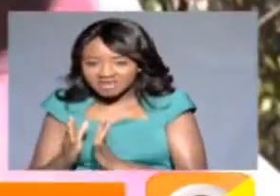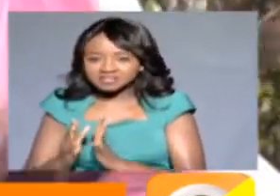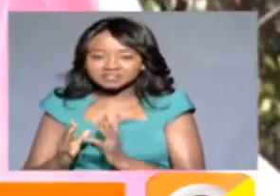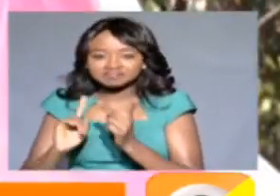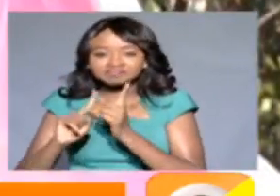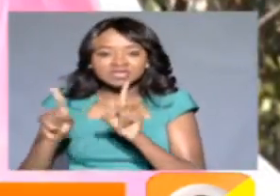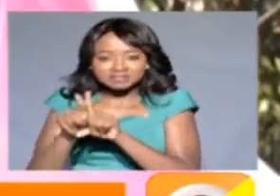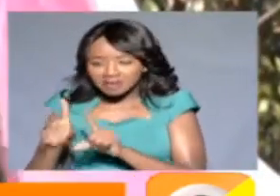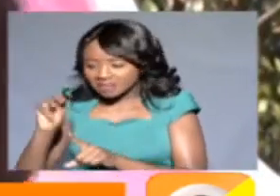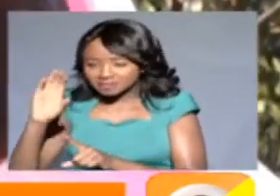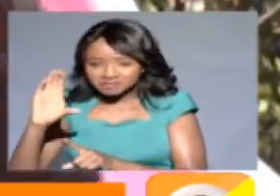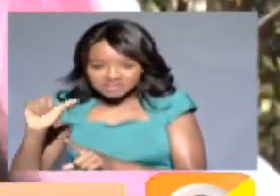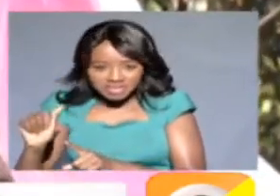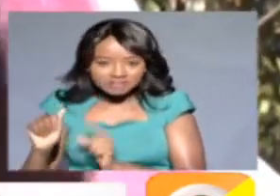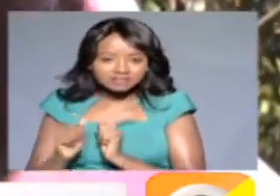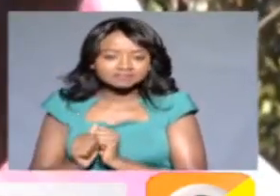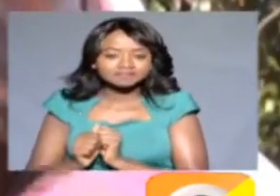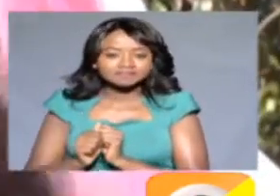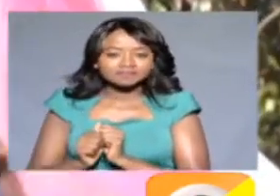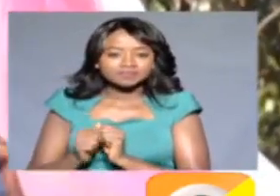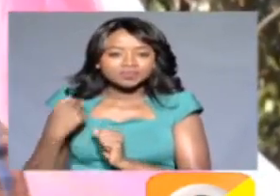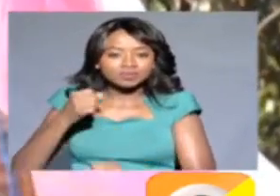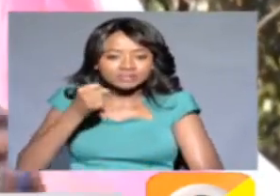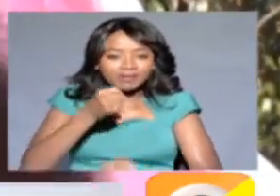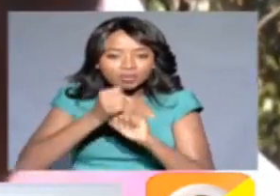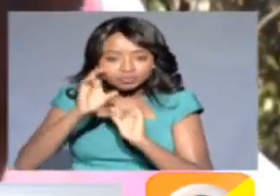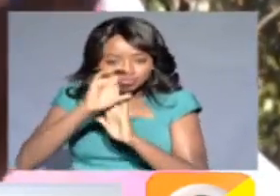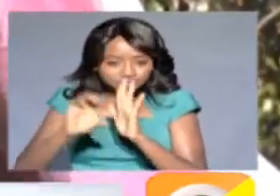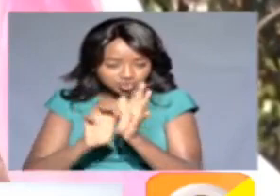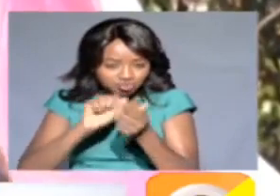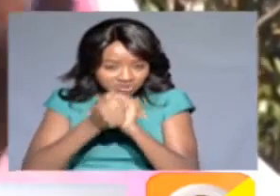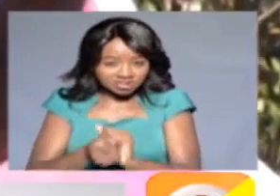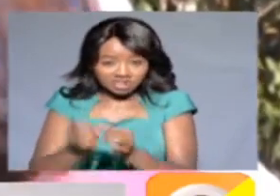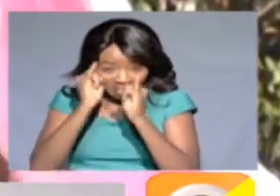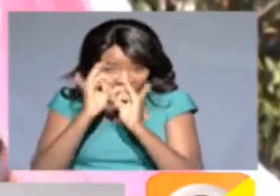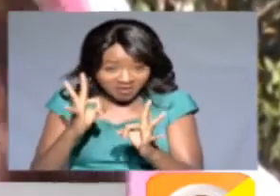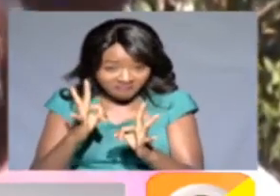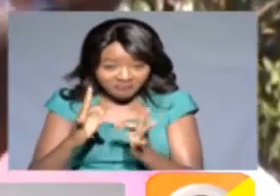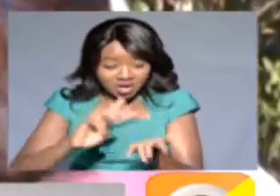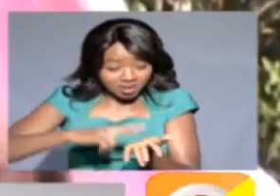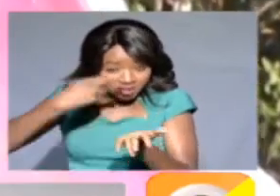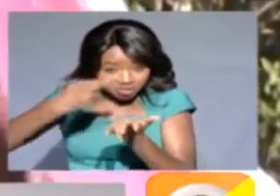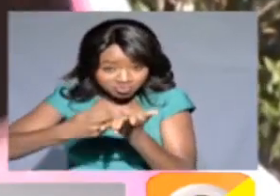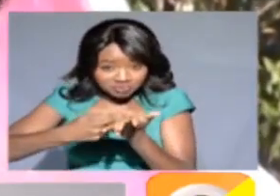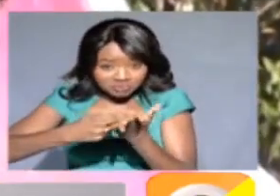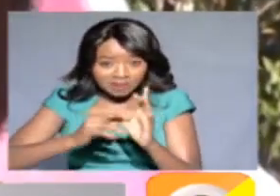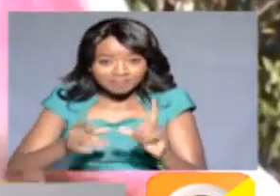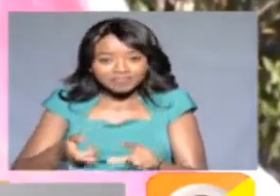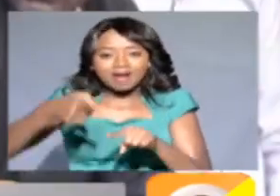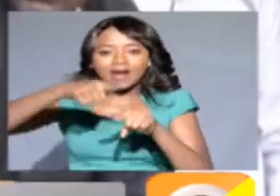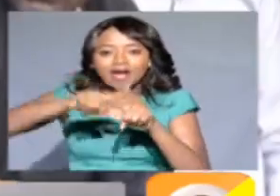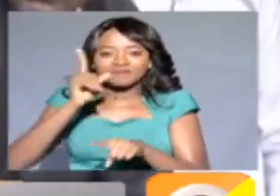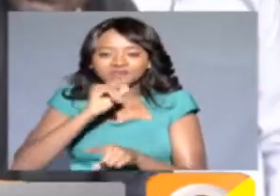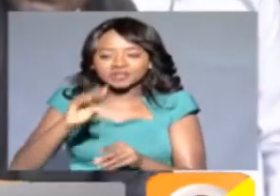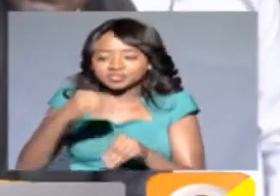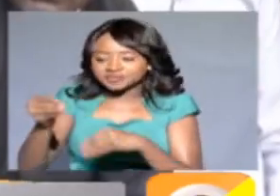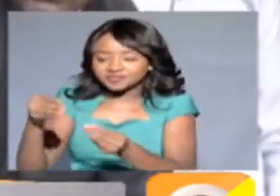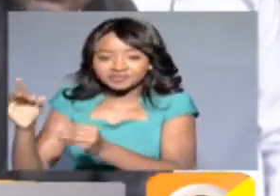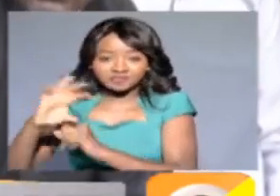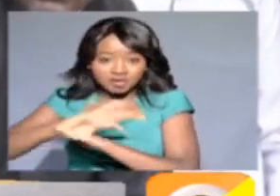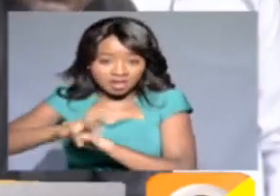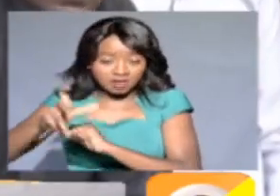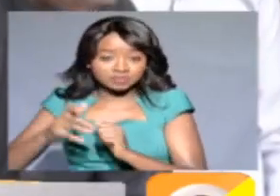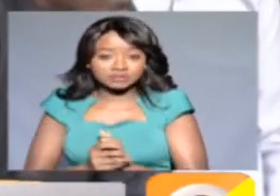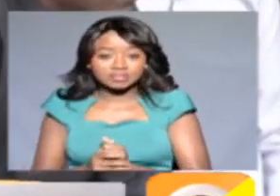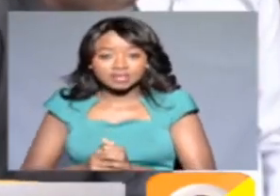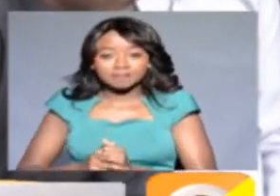kama MCS, we will only support the referendum if there is additional resources that are coming to the counties. The governor calling